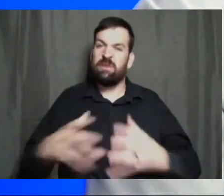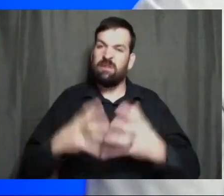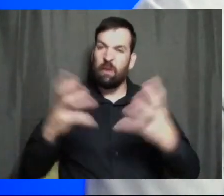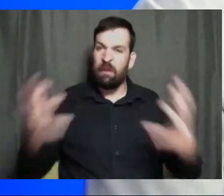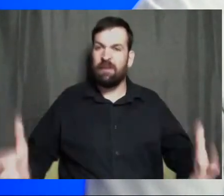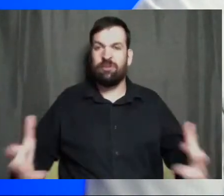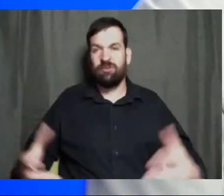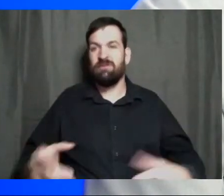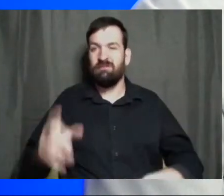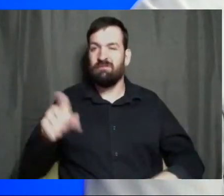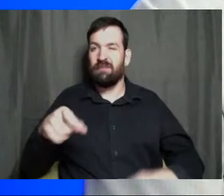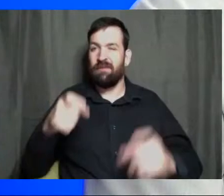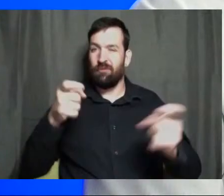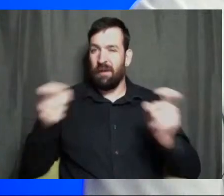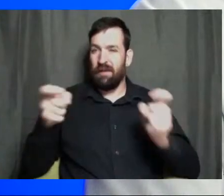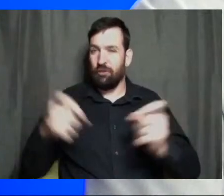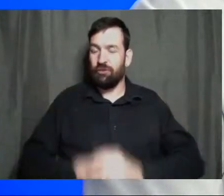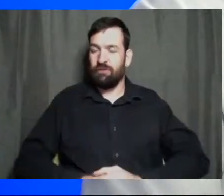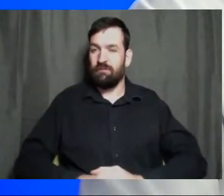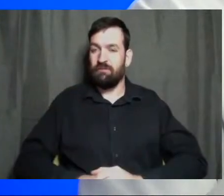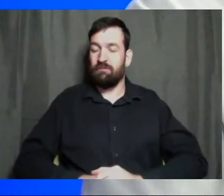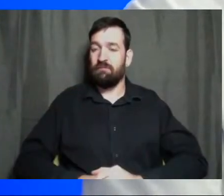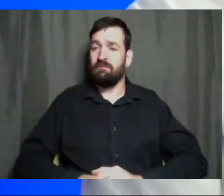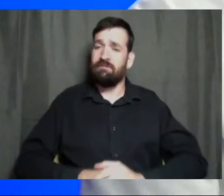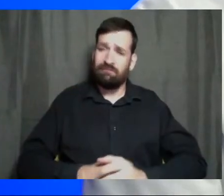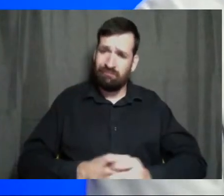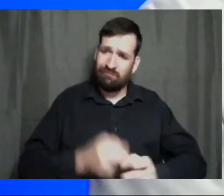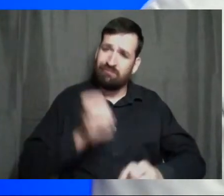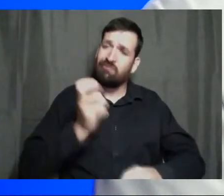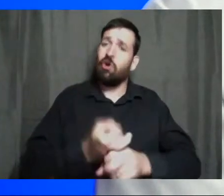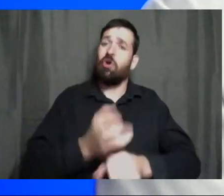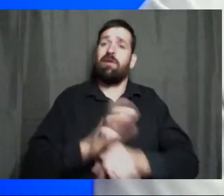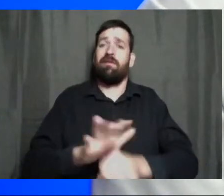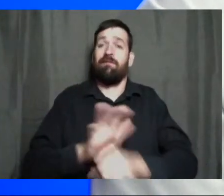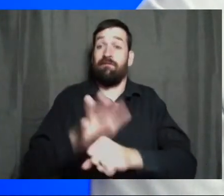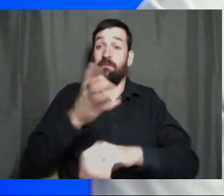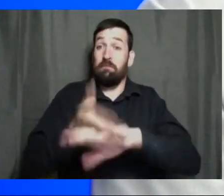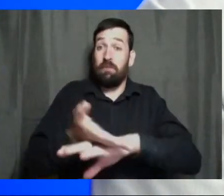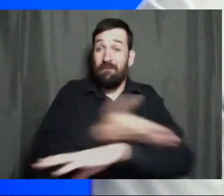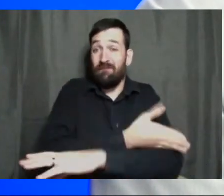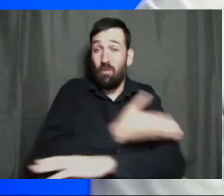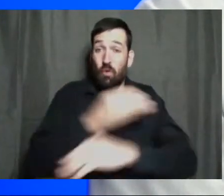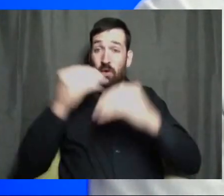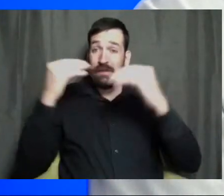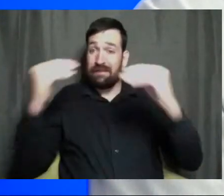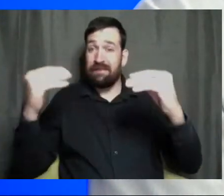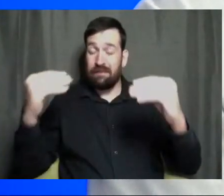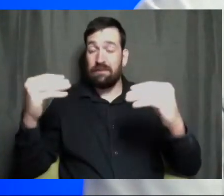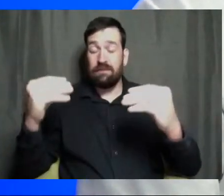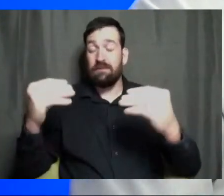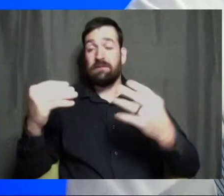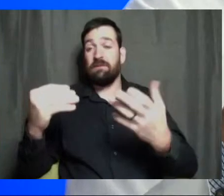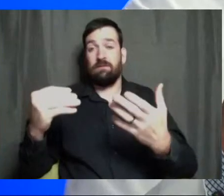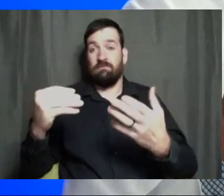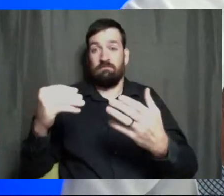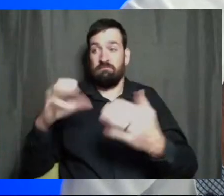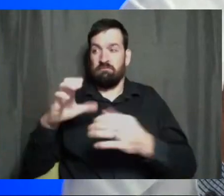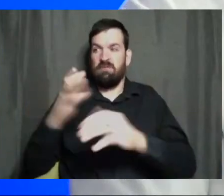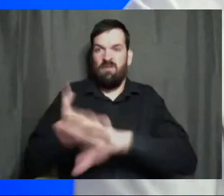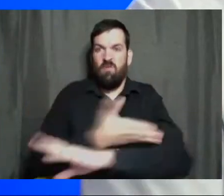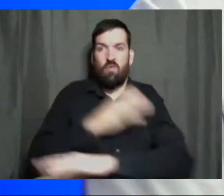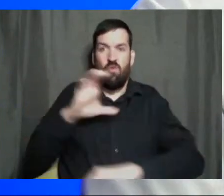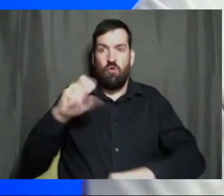manage. Again, it was hard enough teaching students before COVID, before the pandemic, and now we have